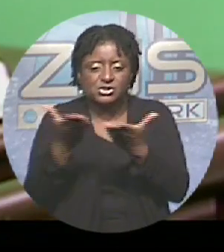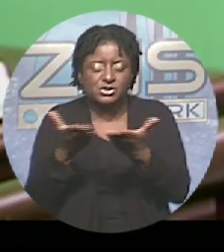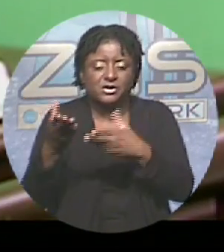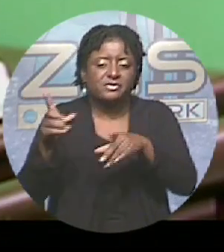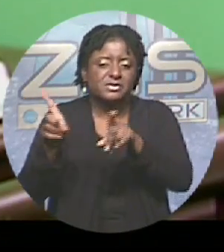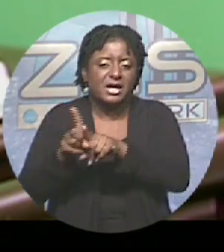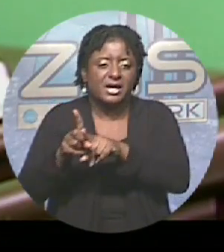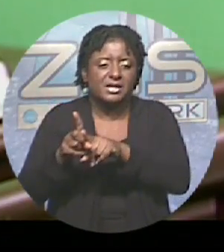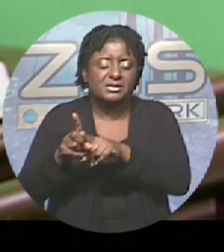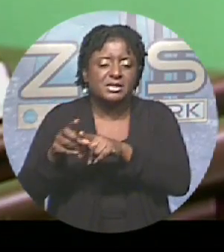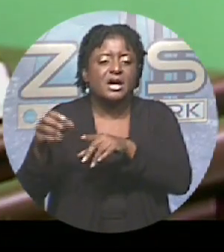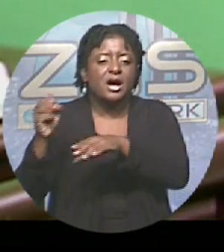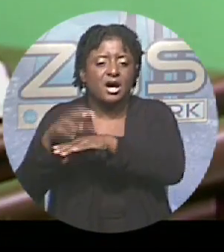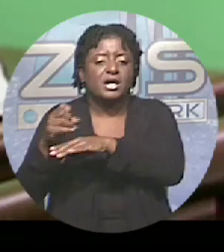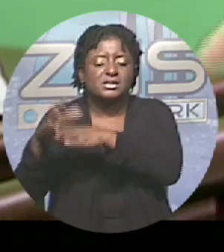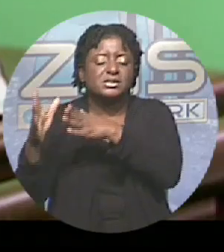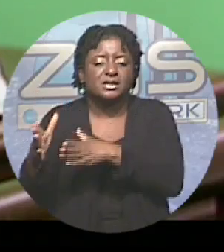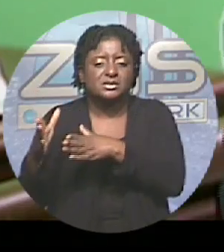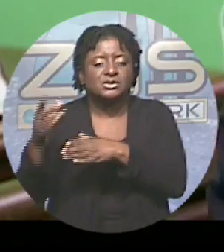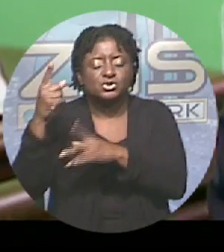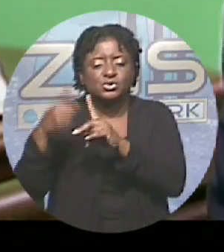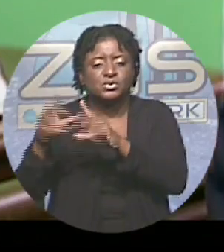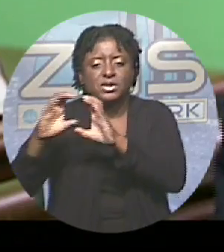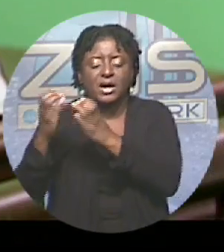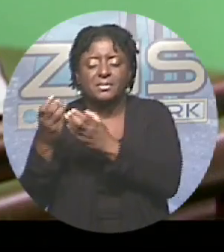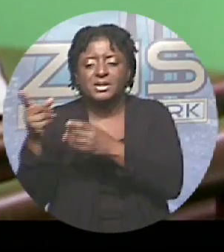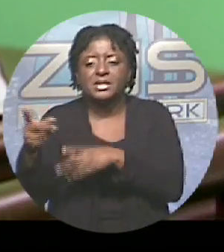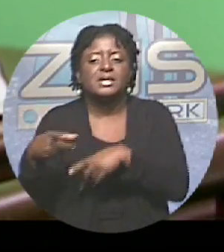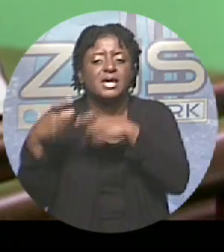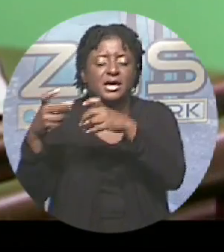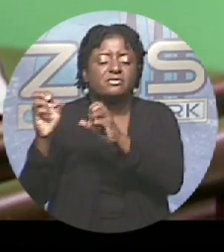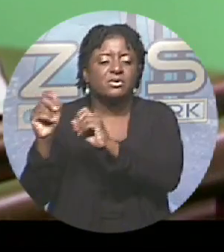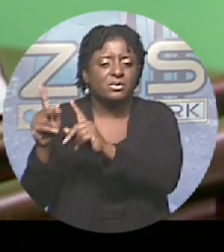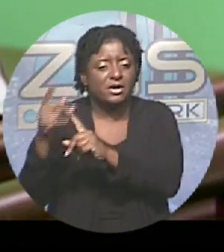favor for as a minister. That happened on that time. That's what